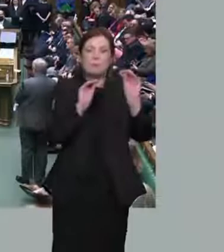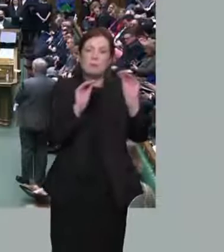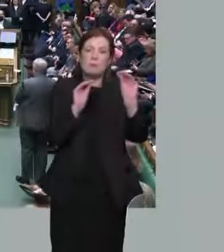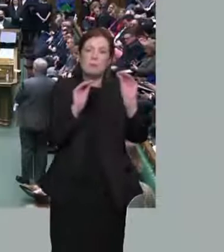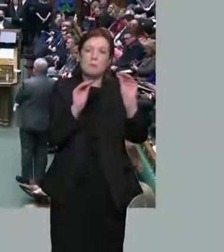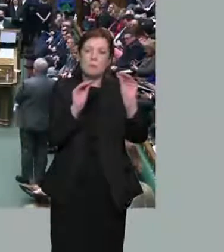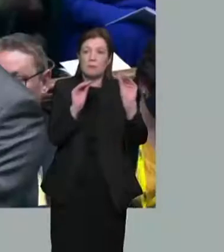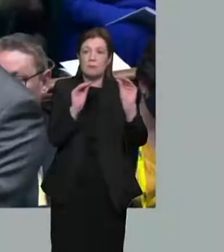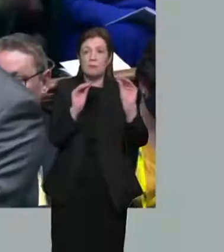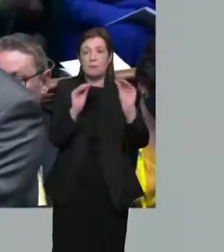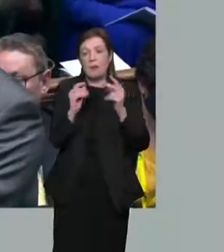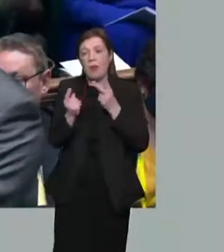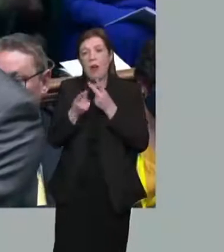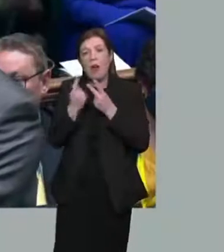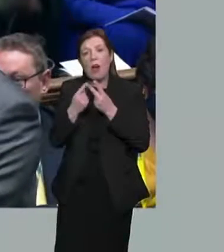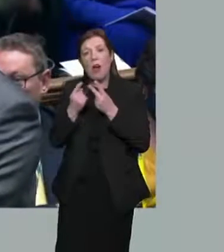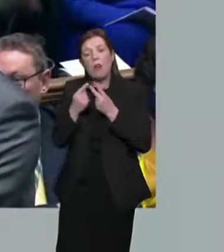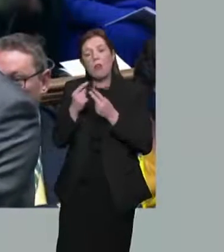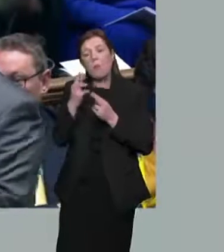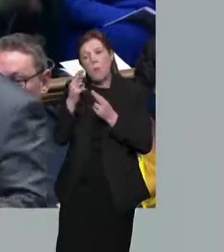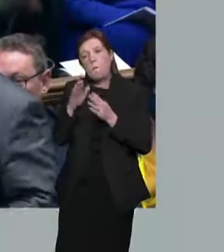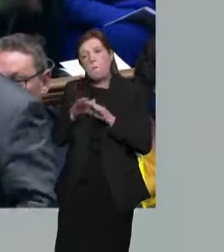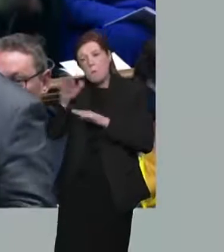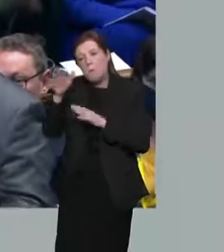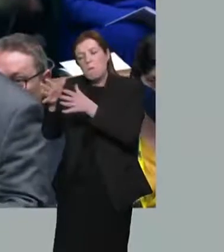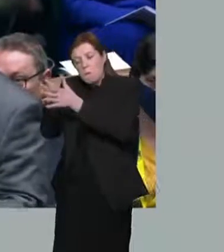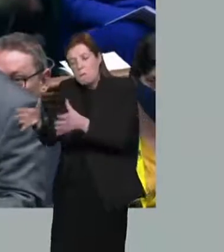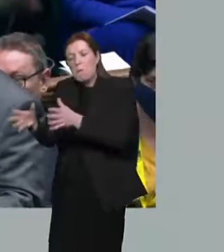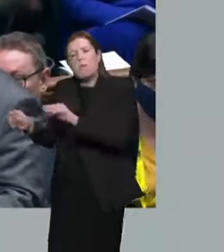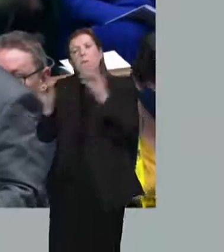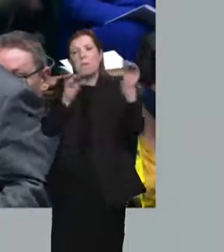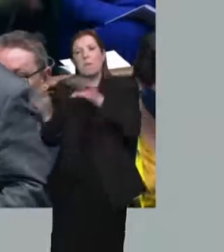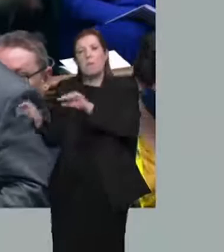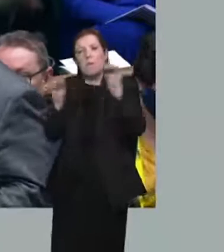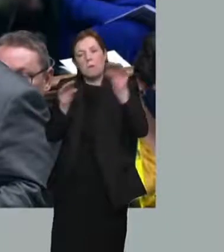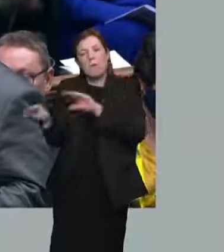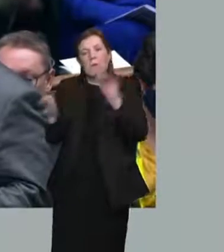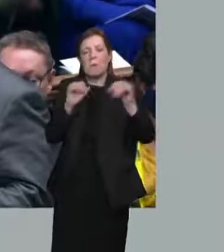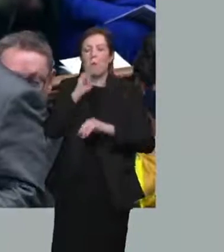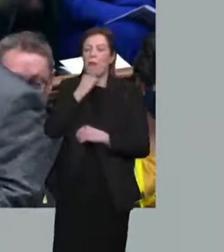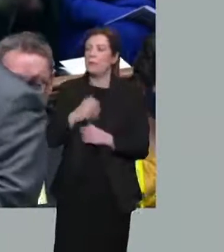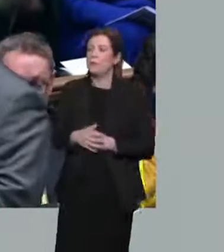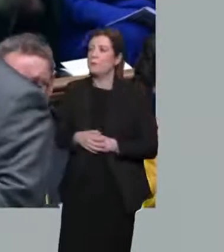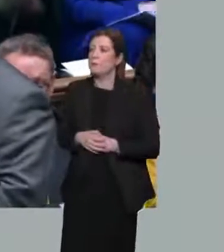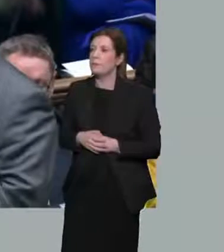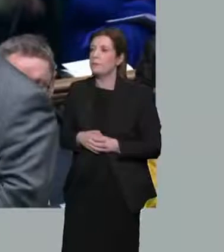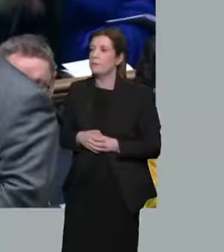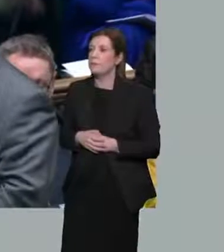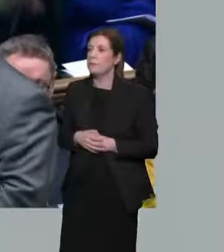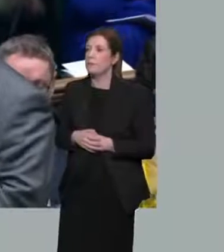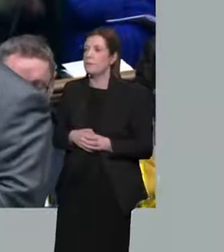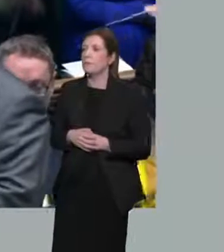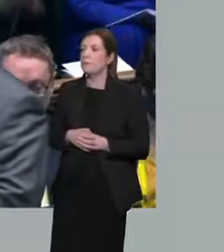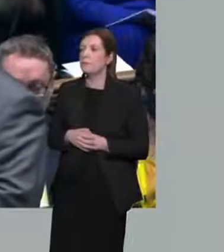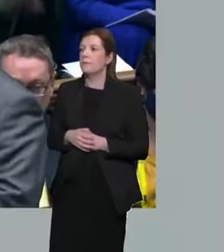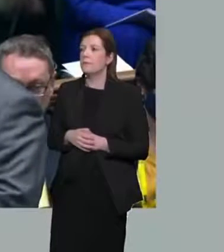significant for many more young people that we can offer sanctuary to. Mr Speaker, this morning we have